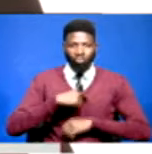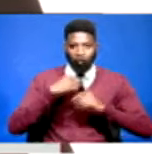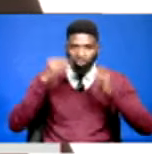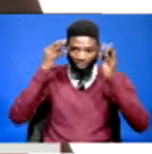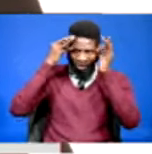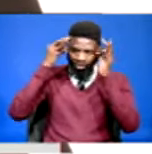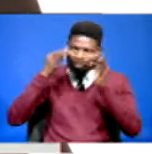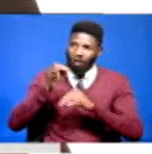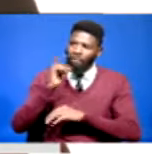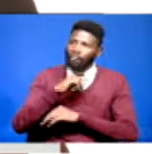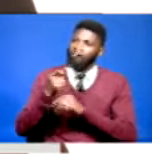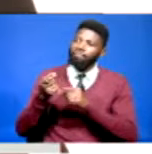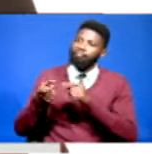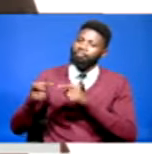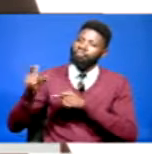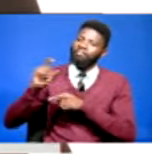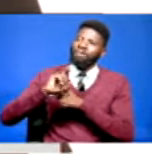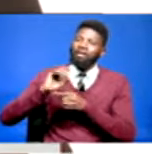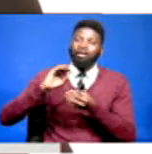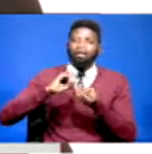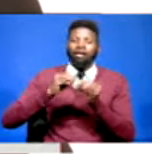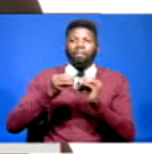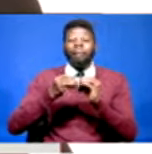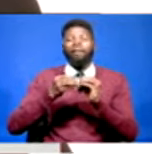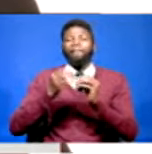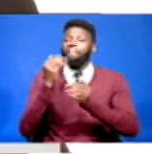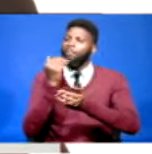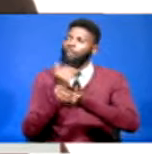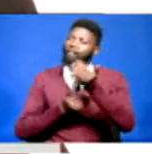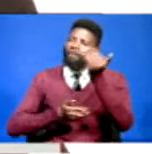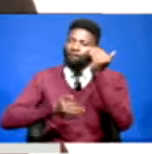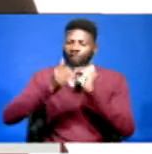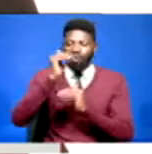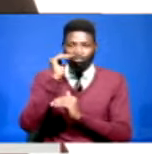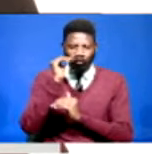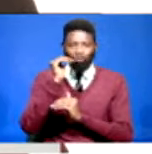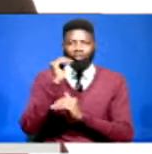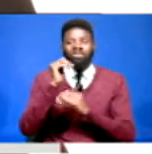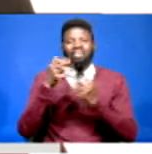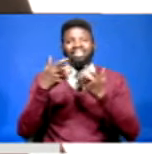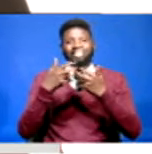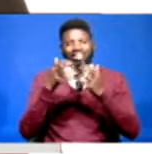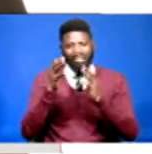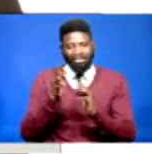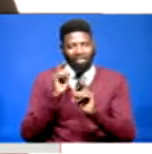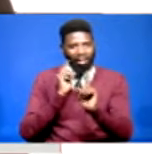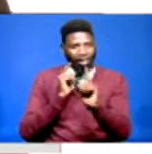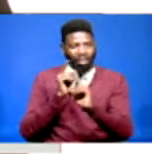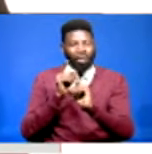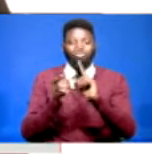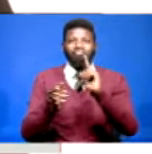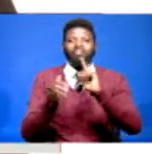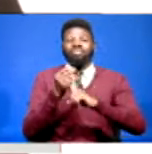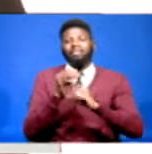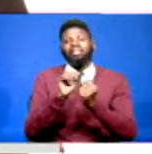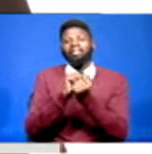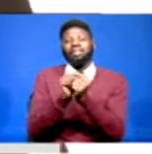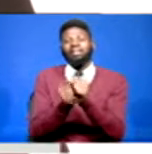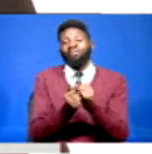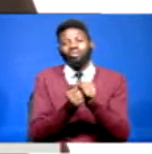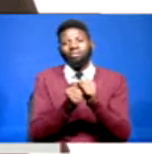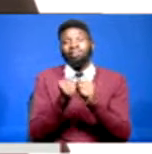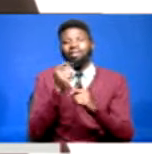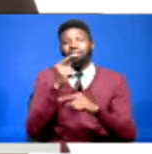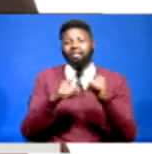the number of professional engineers to 10,000 by the year 2027, and a couple of other